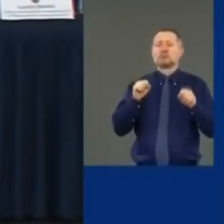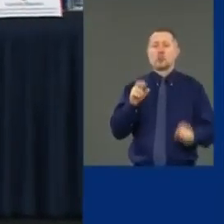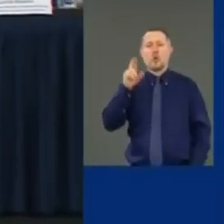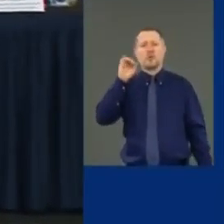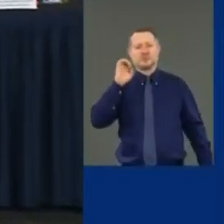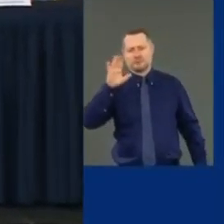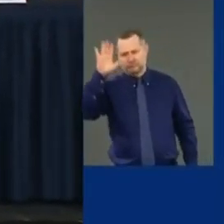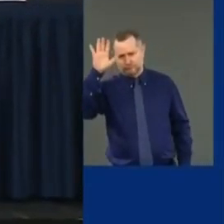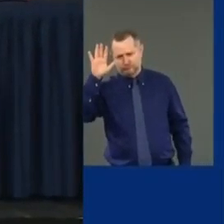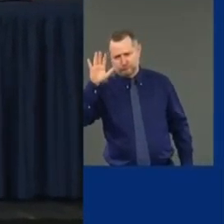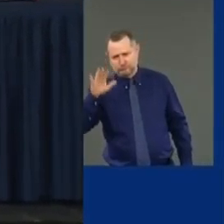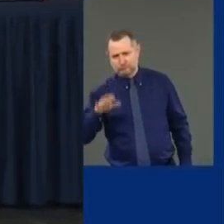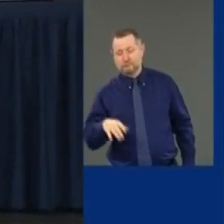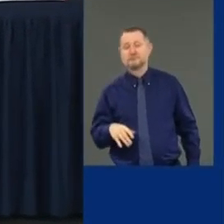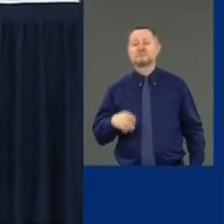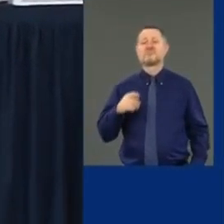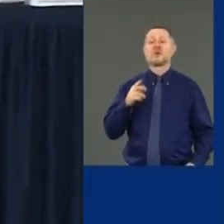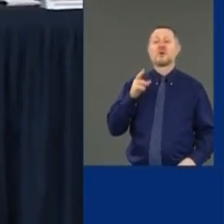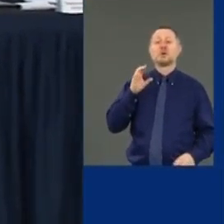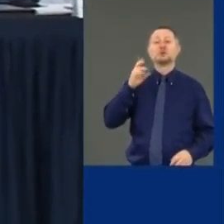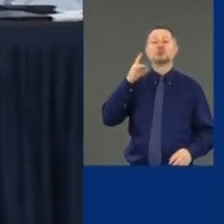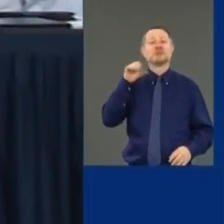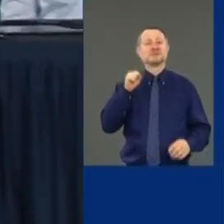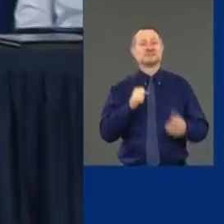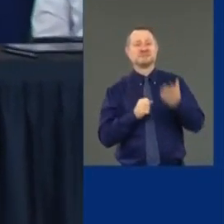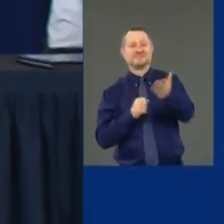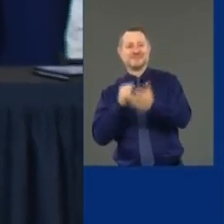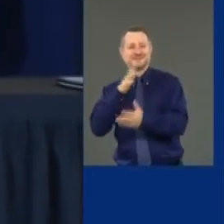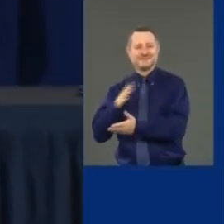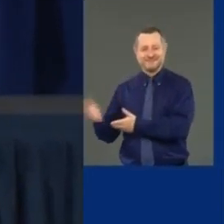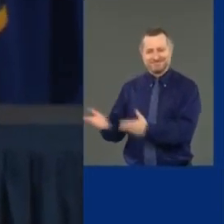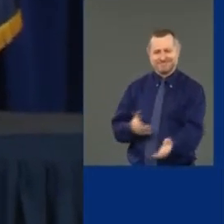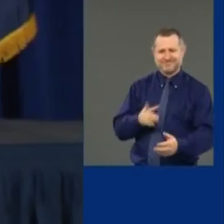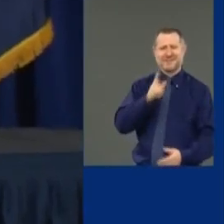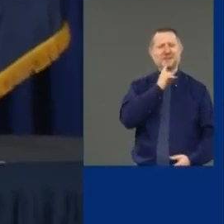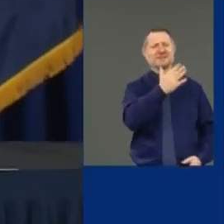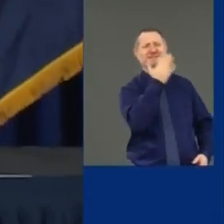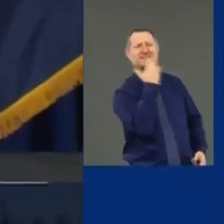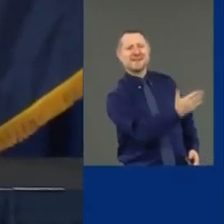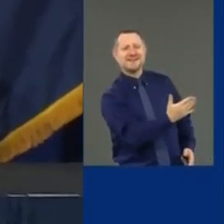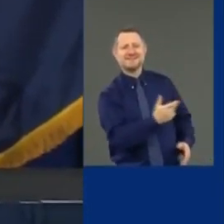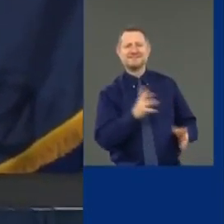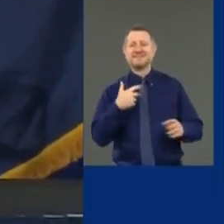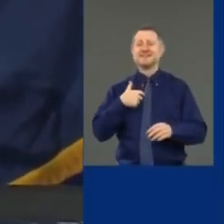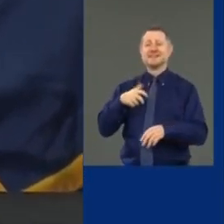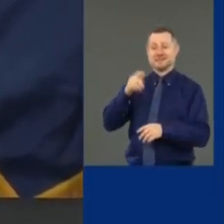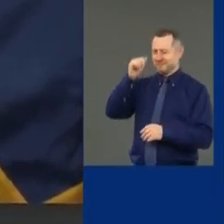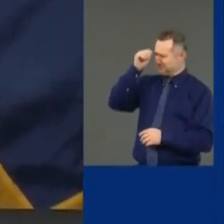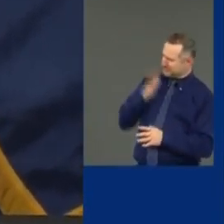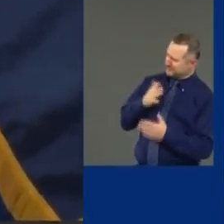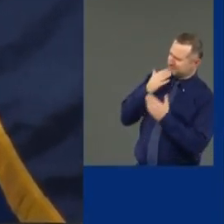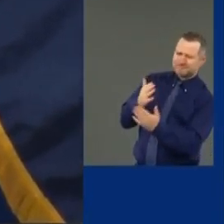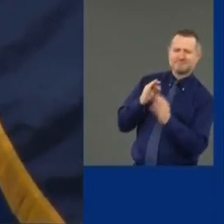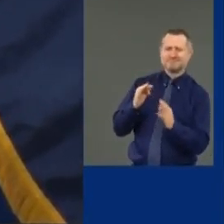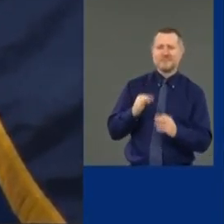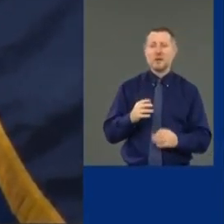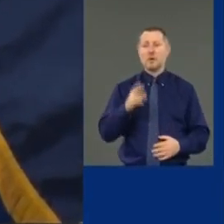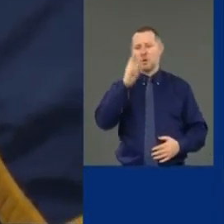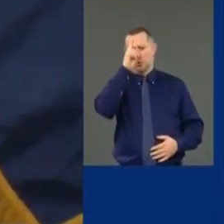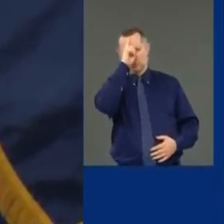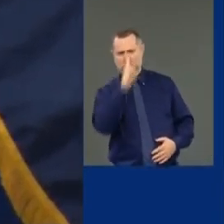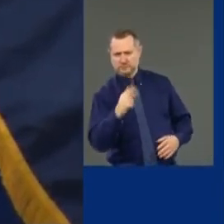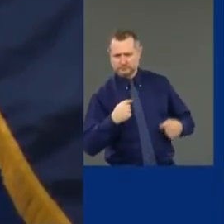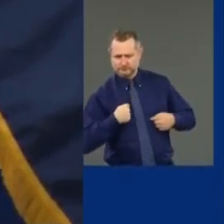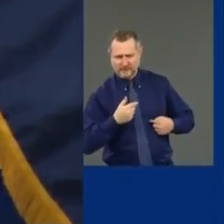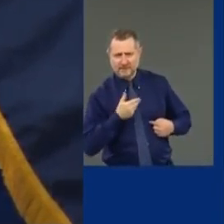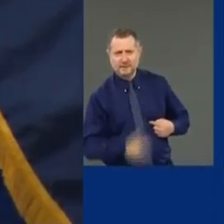Ladies? Oh, thank you, Chris. You go. He's such a gentleman. What a gentleman. It's an honor, and it's really good to be